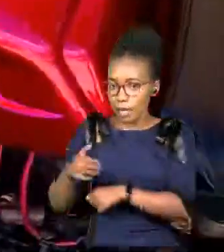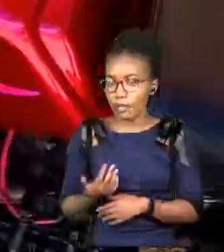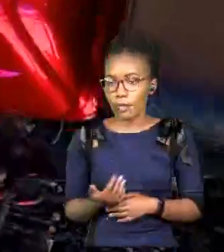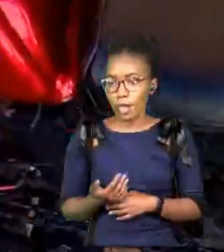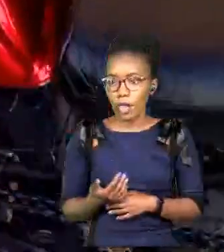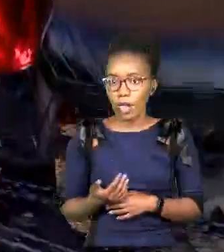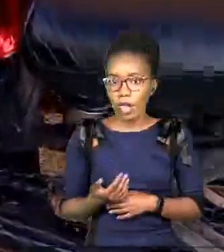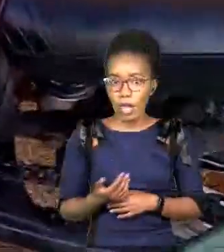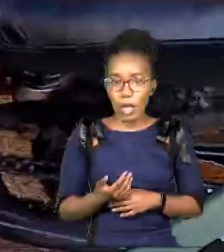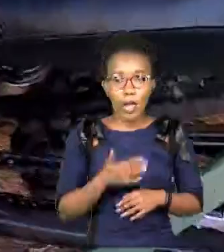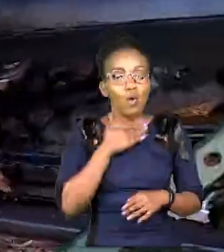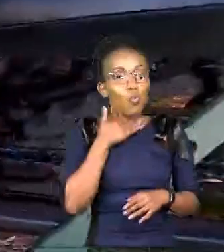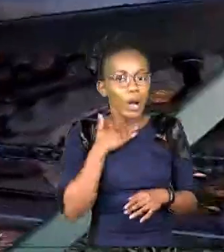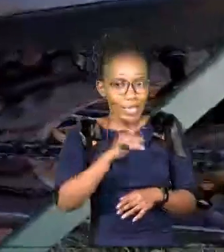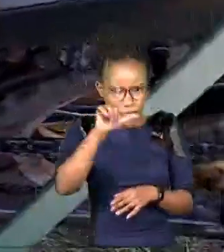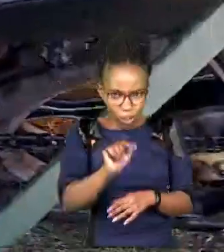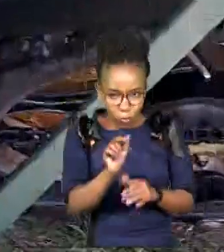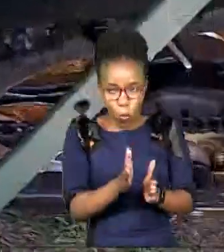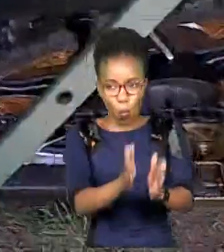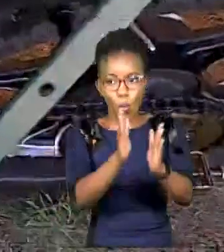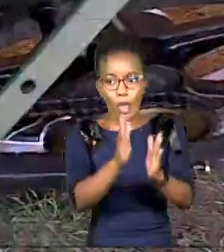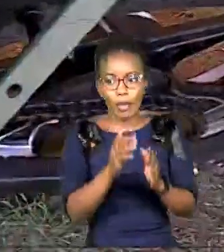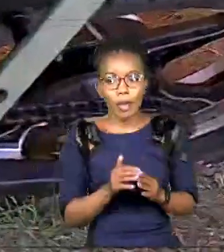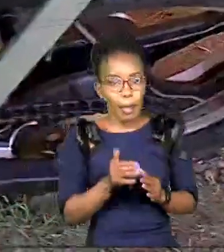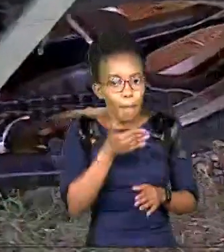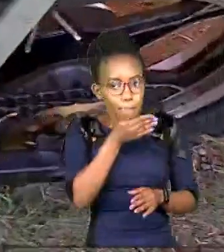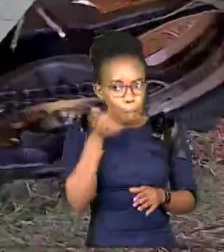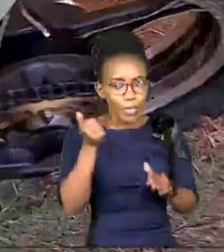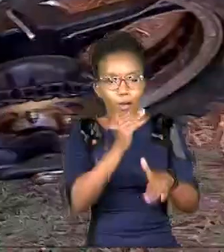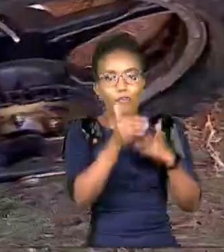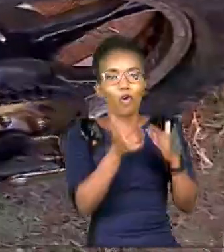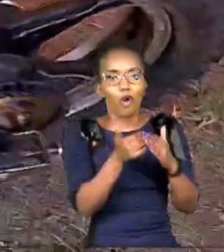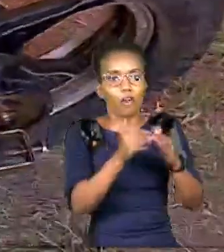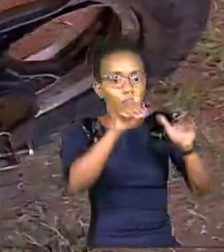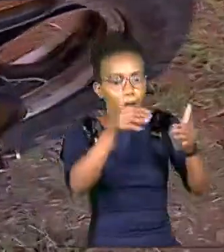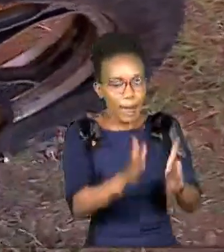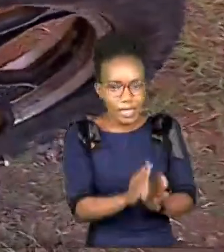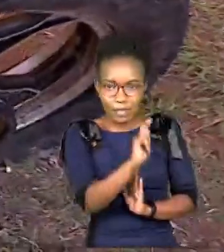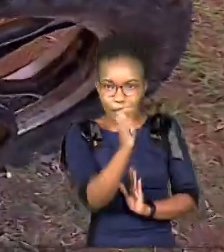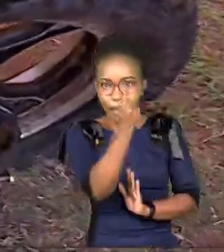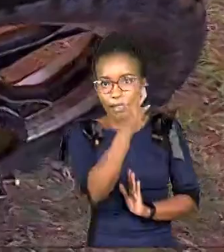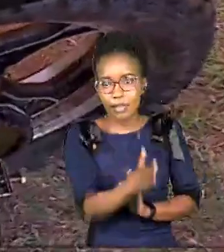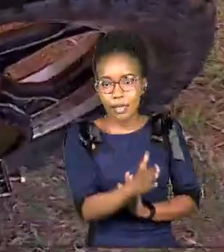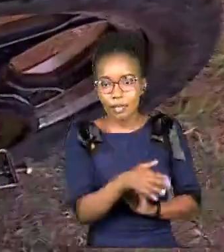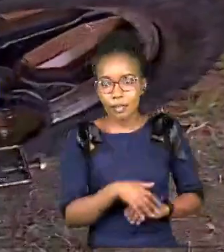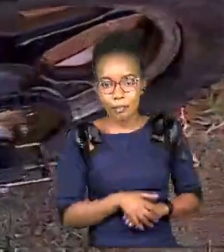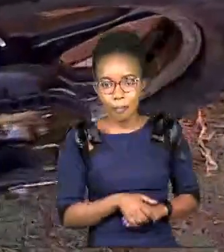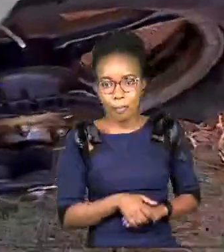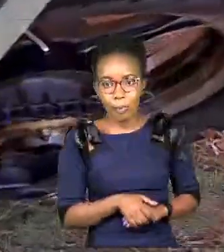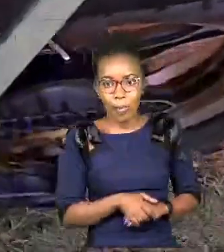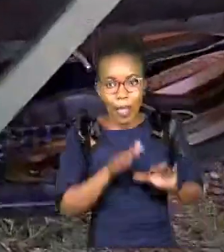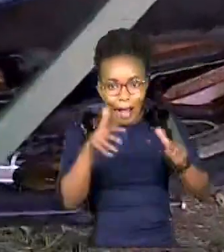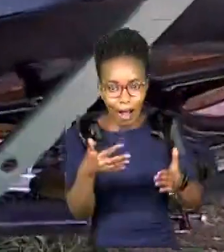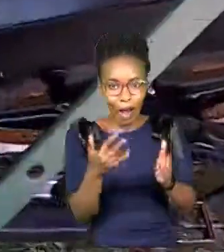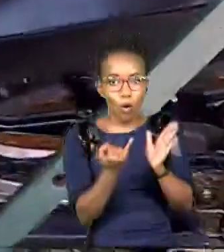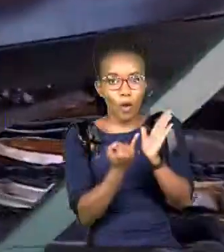We are looking for a cheap alternative that is going to be suitable for all small Kenyan farmers. How we're going to improve